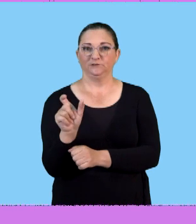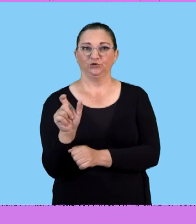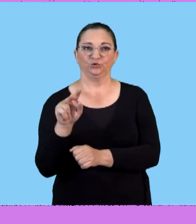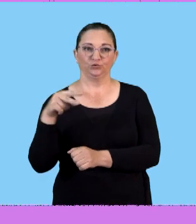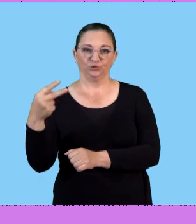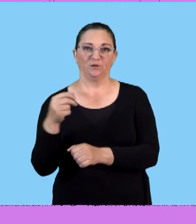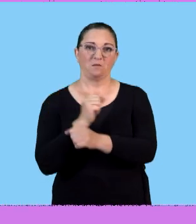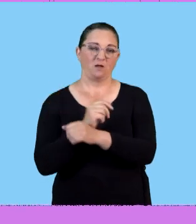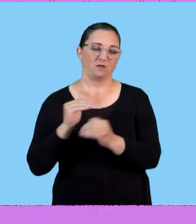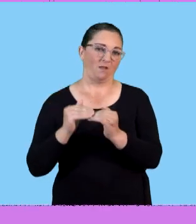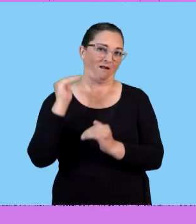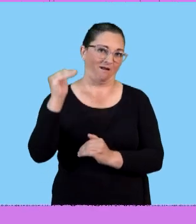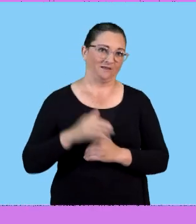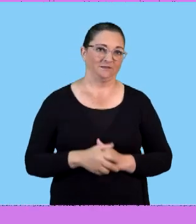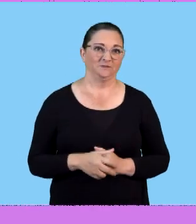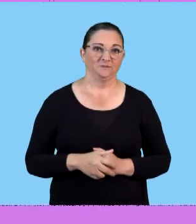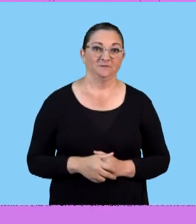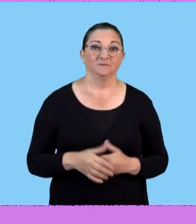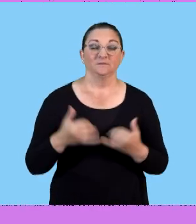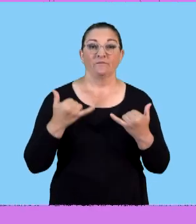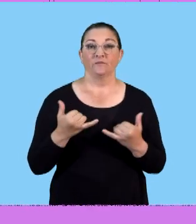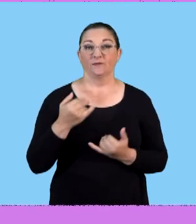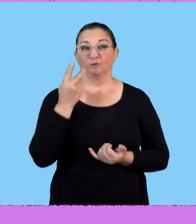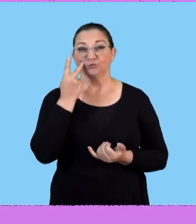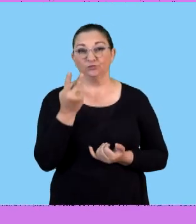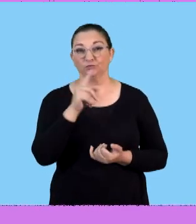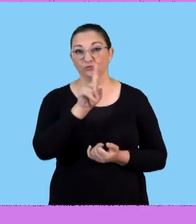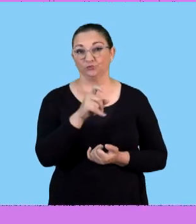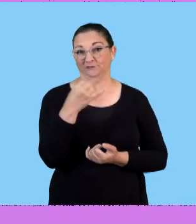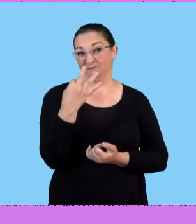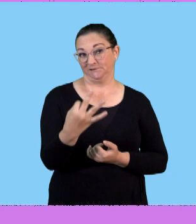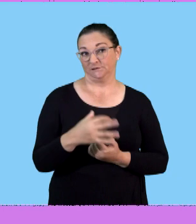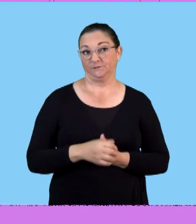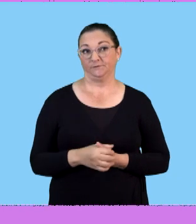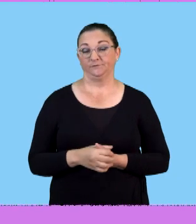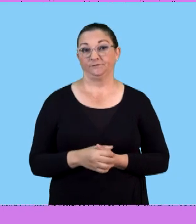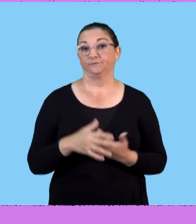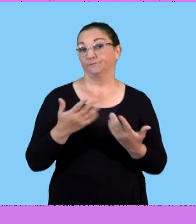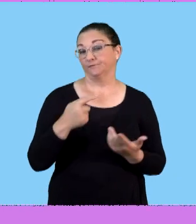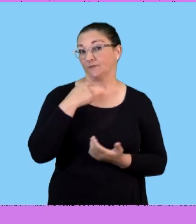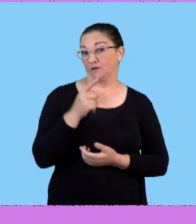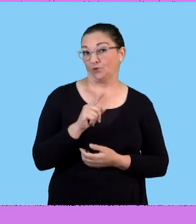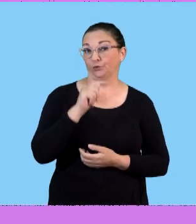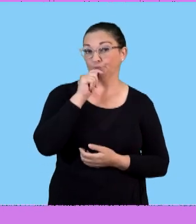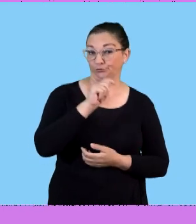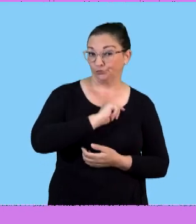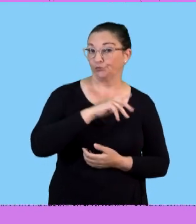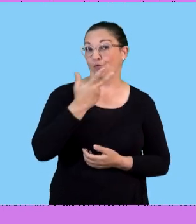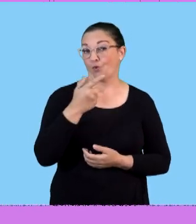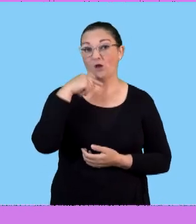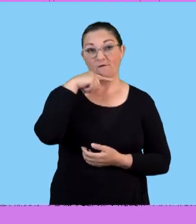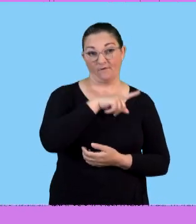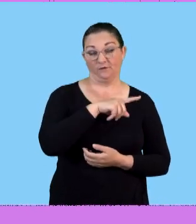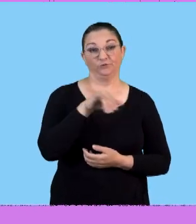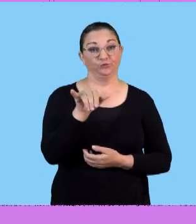squared multiplied by our height. Okay? Okay guys, let us now look at question number 3. So